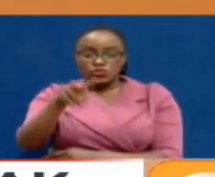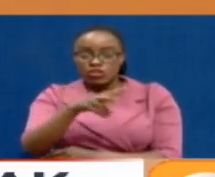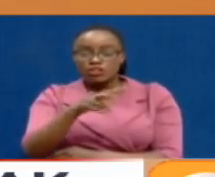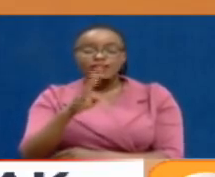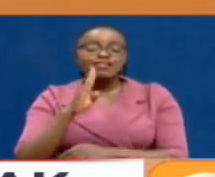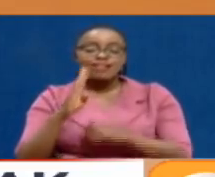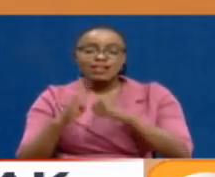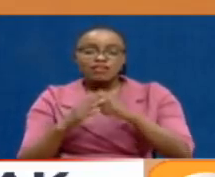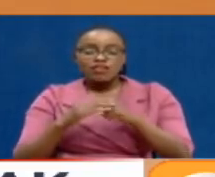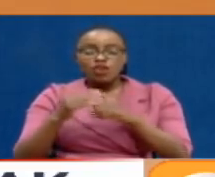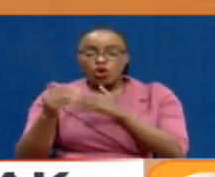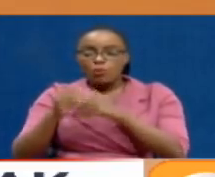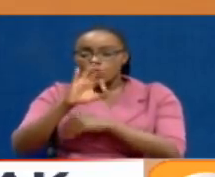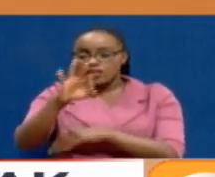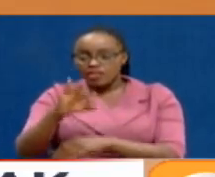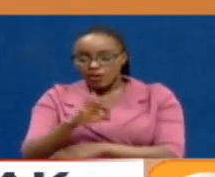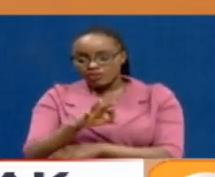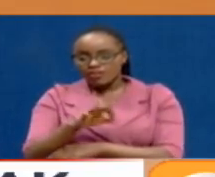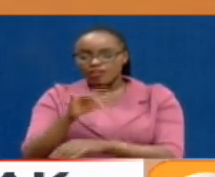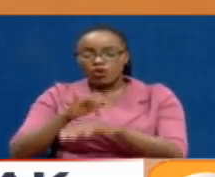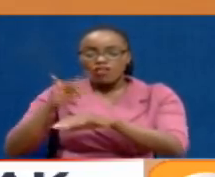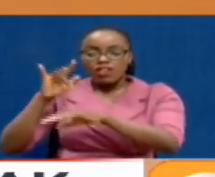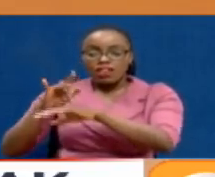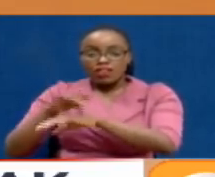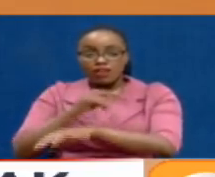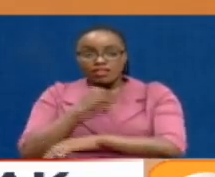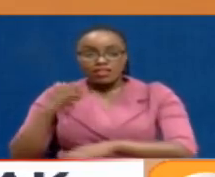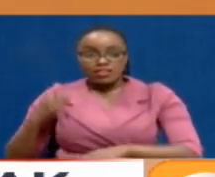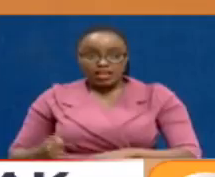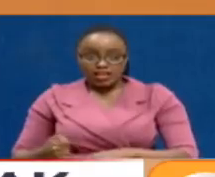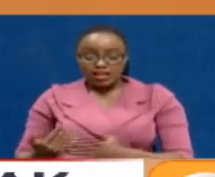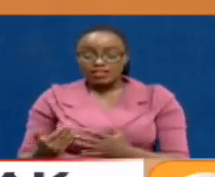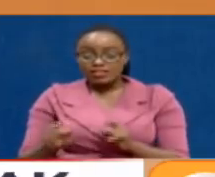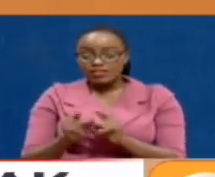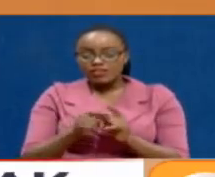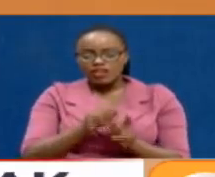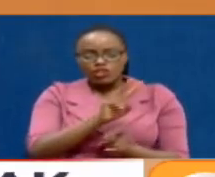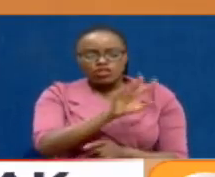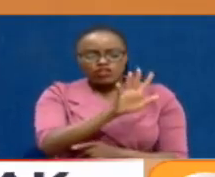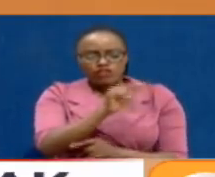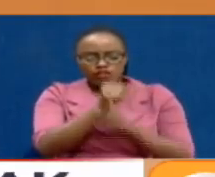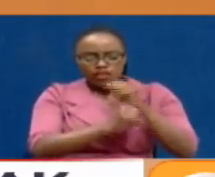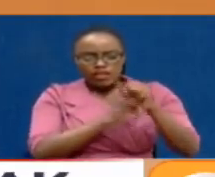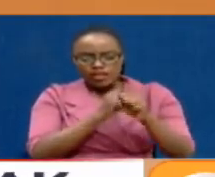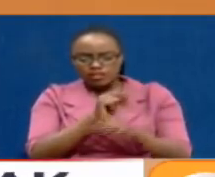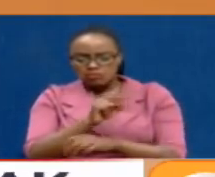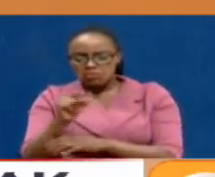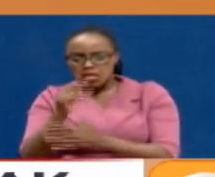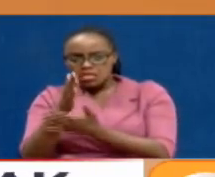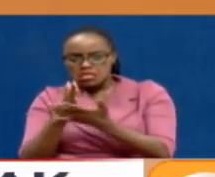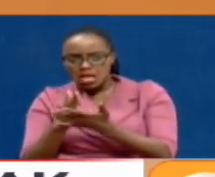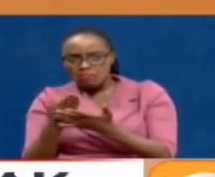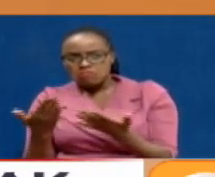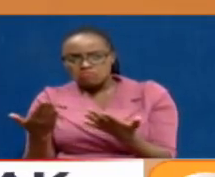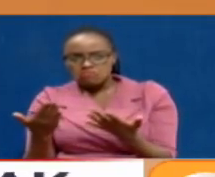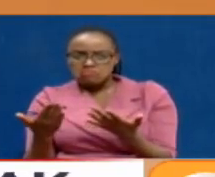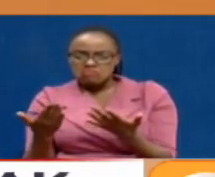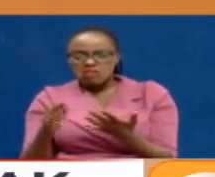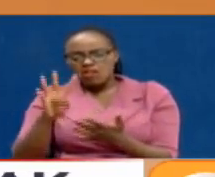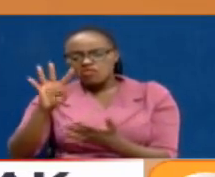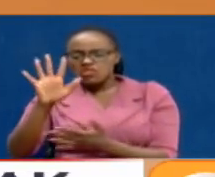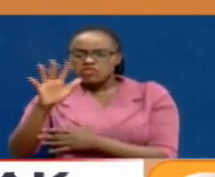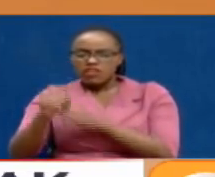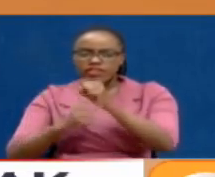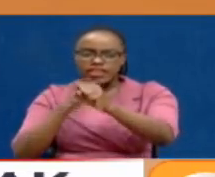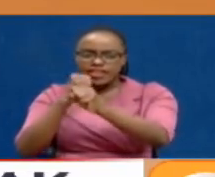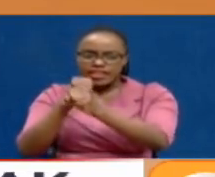2,900, nearly 3,000 health workers that were affected in China. They are between 25 years and some of them 45